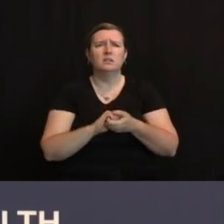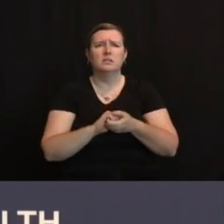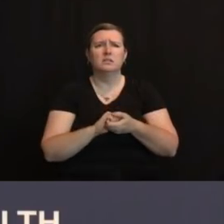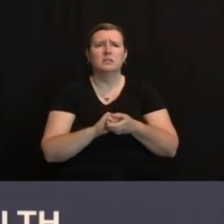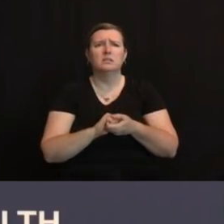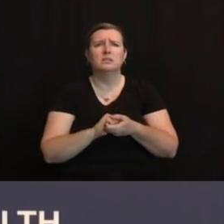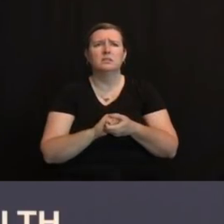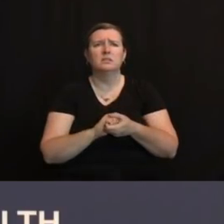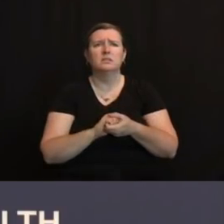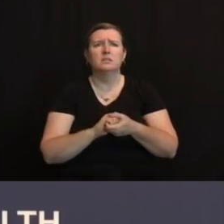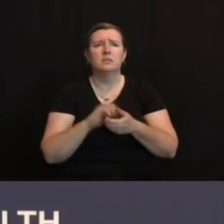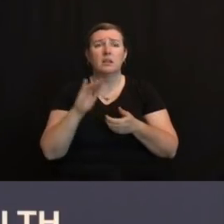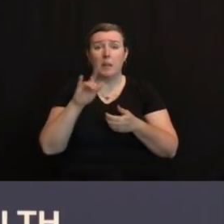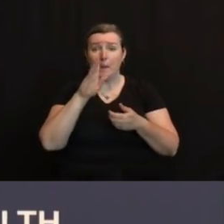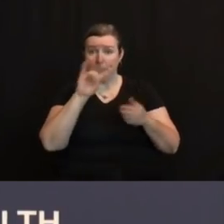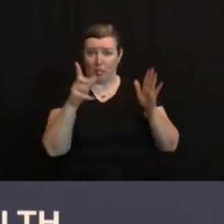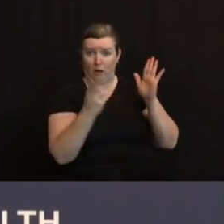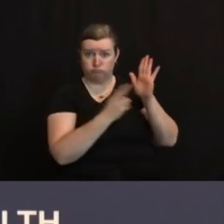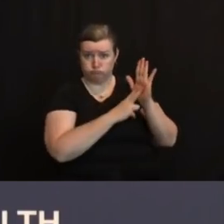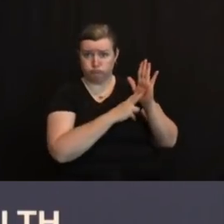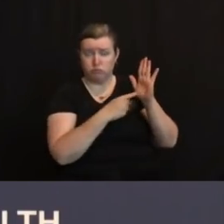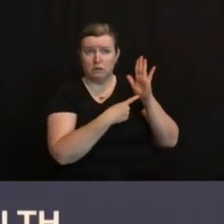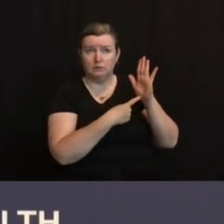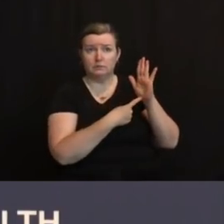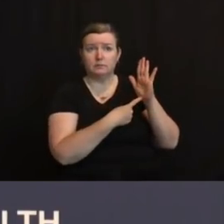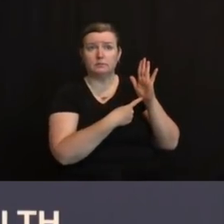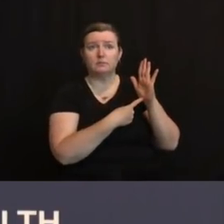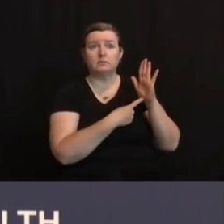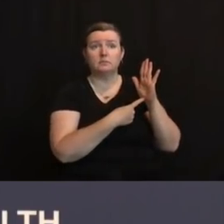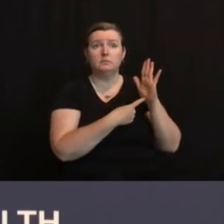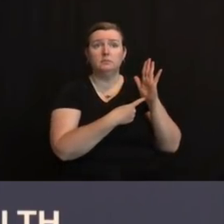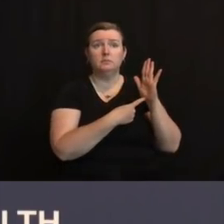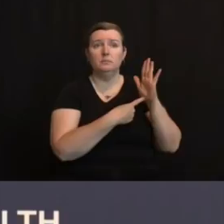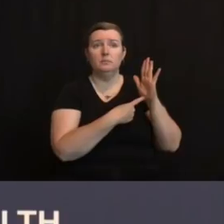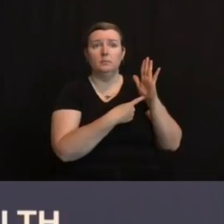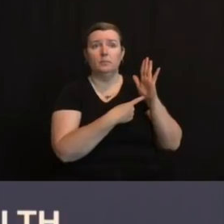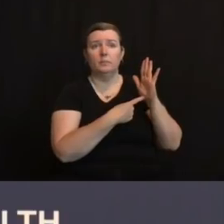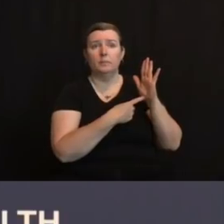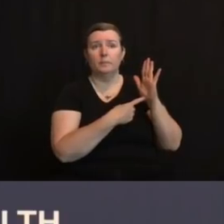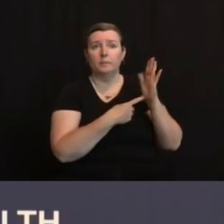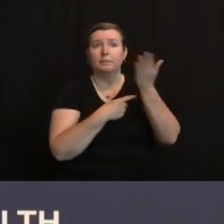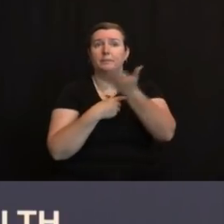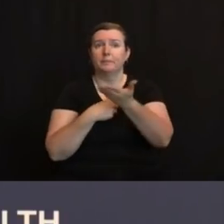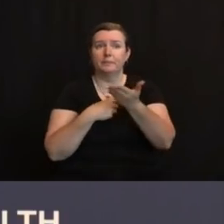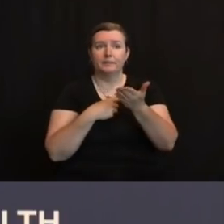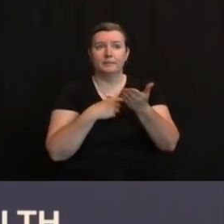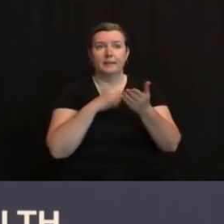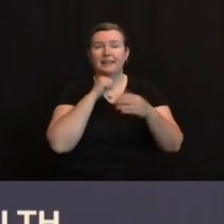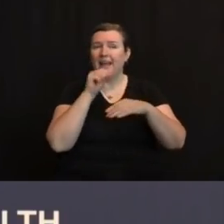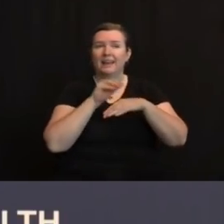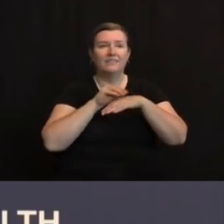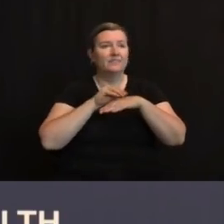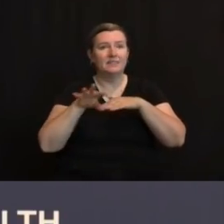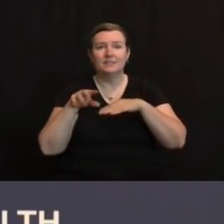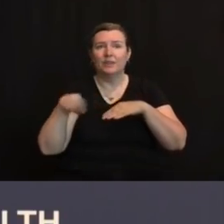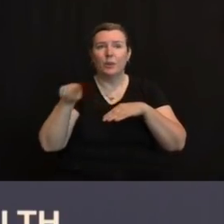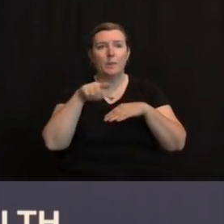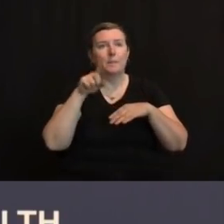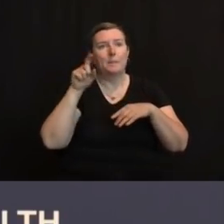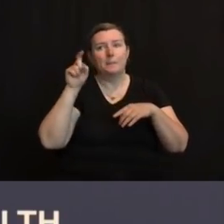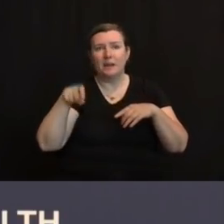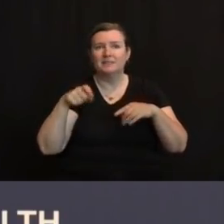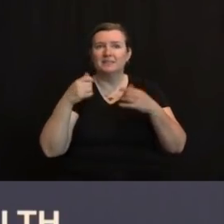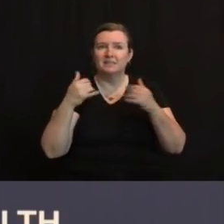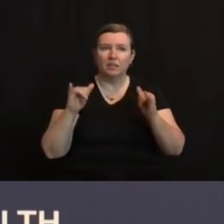governor's desk, wouldn't have changed the fact that you have to work out an agreement with the labor unions, which we were working on before that bill was passed. I don't